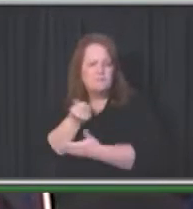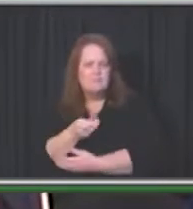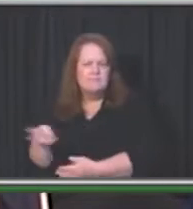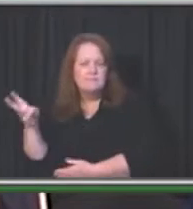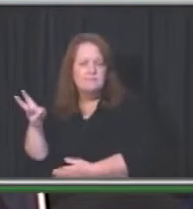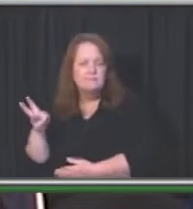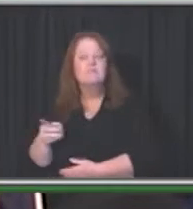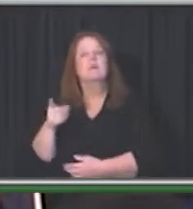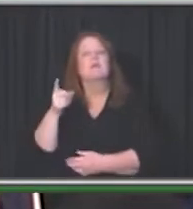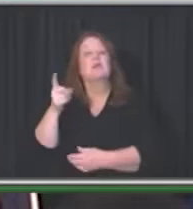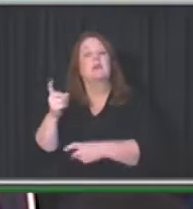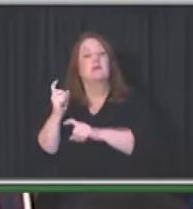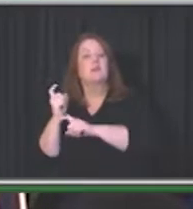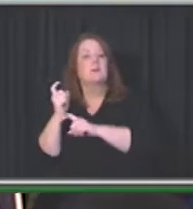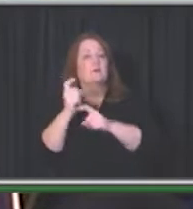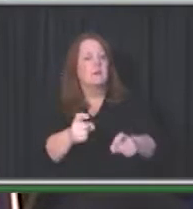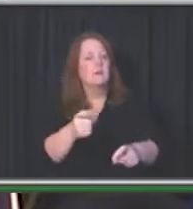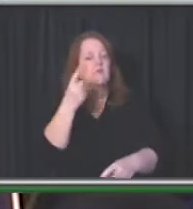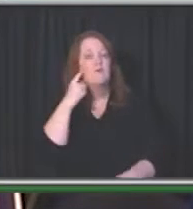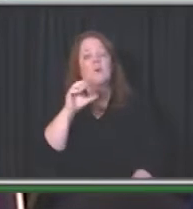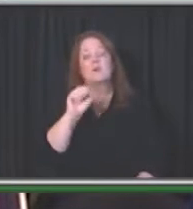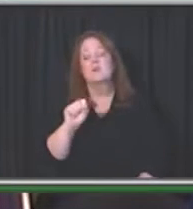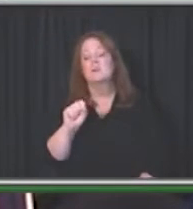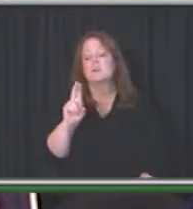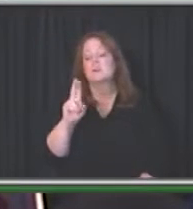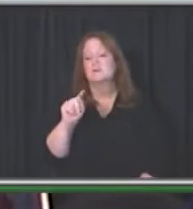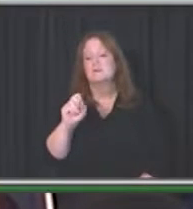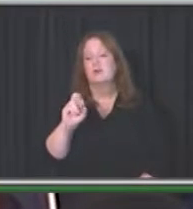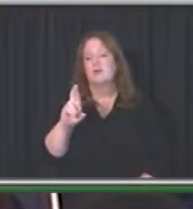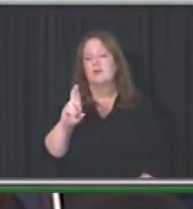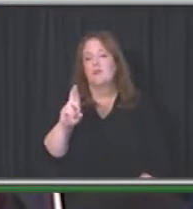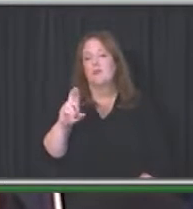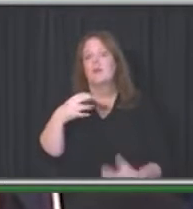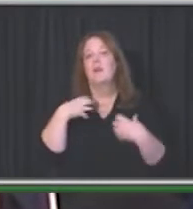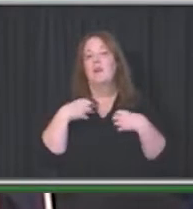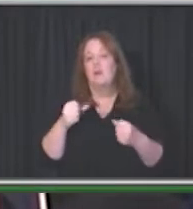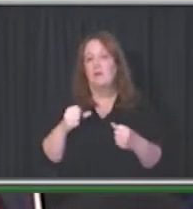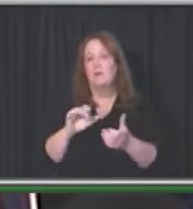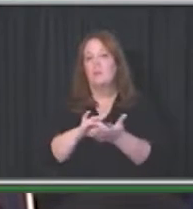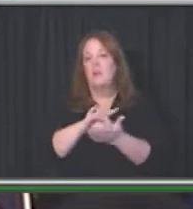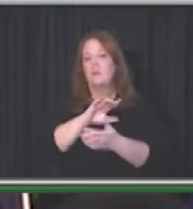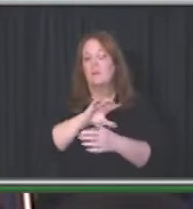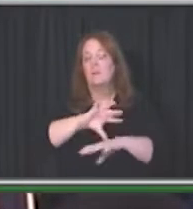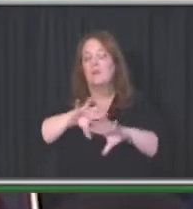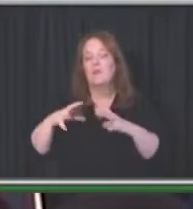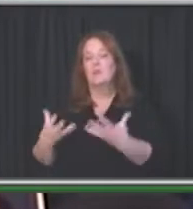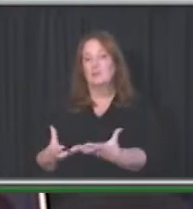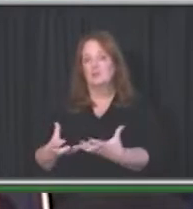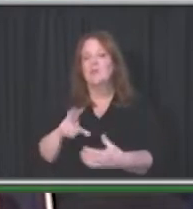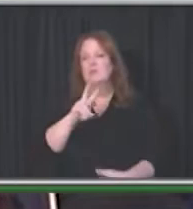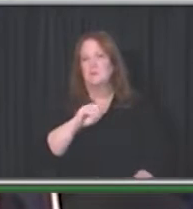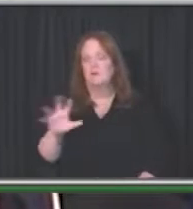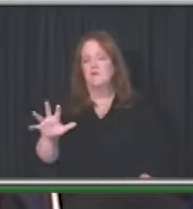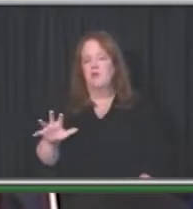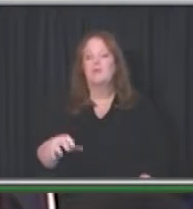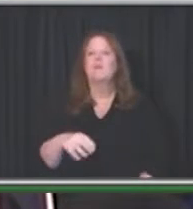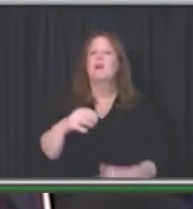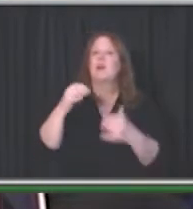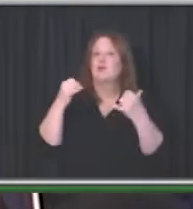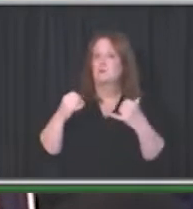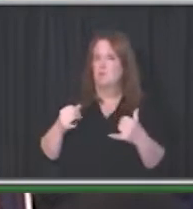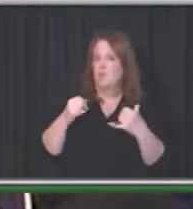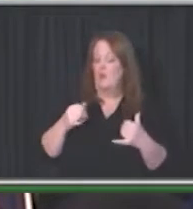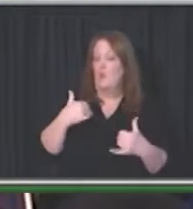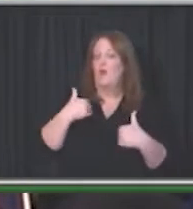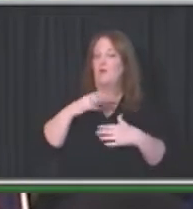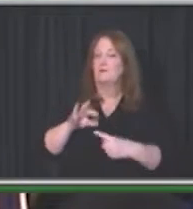gift for the Sutter Medical Center Foundation in 2005 and was recognized with the naming of the Anderson Lucchetti Women's